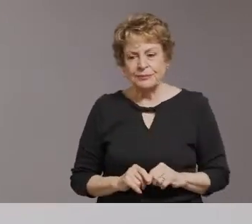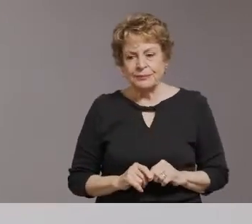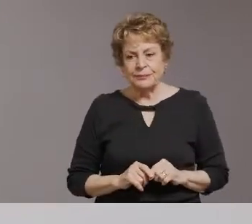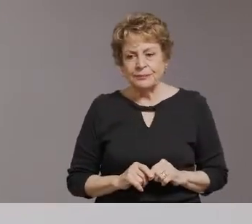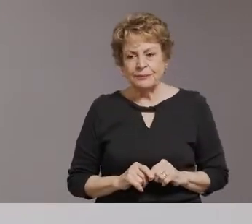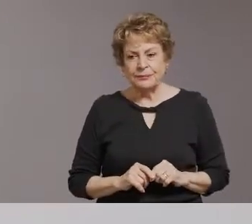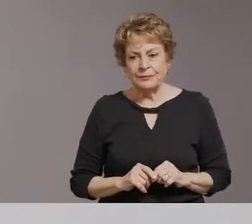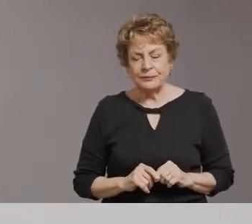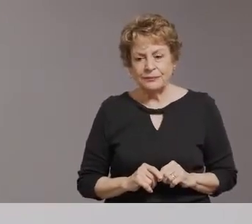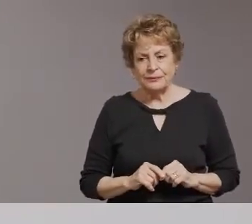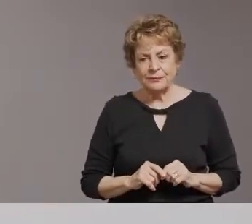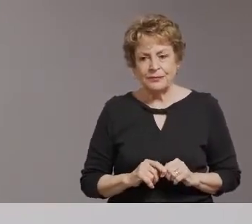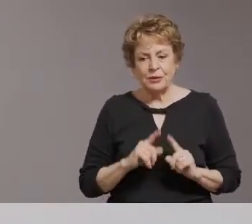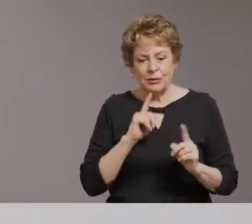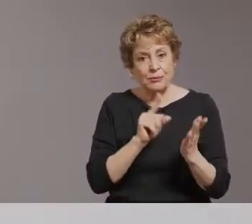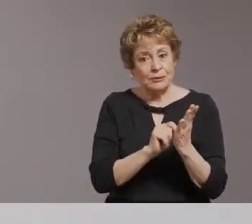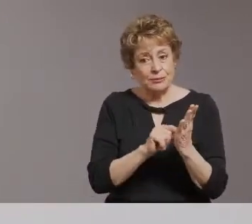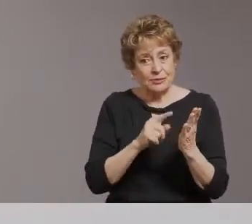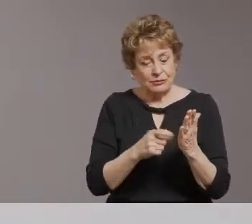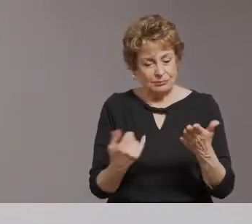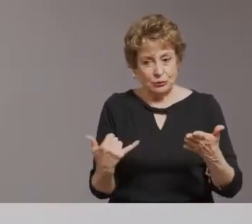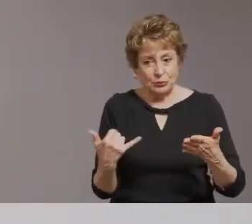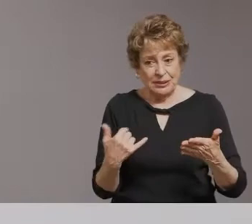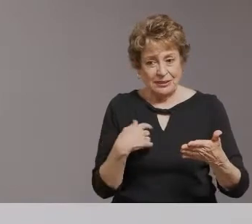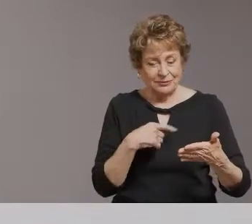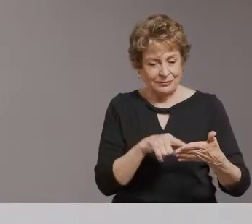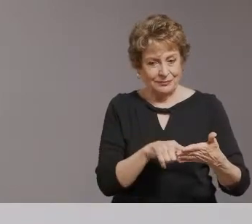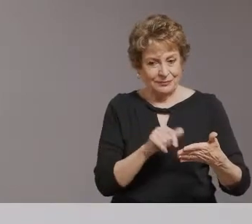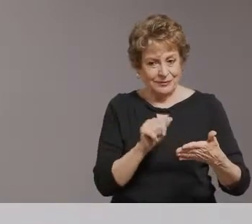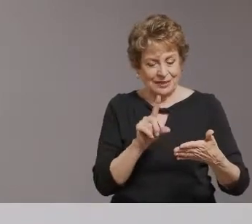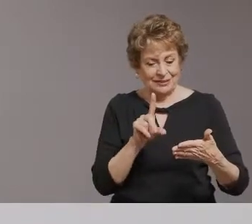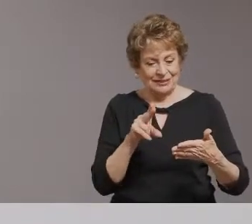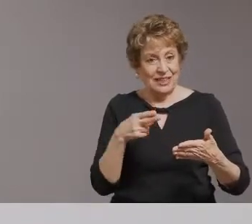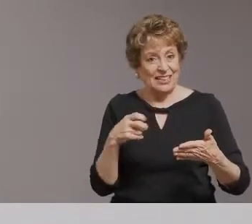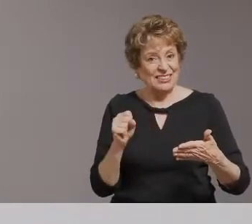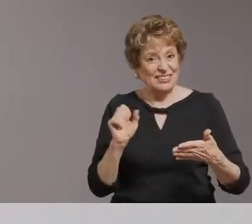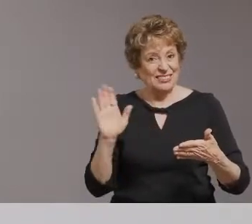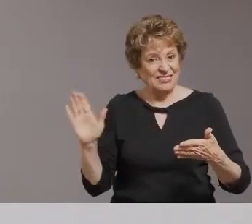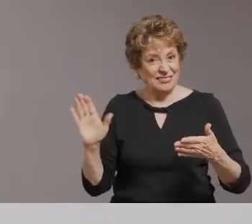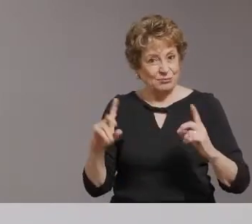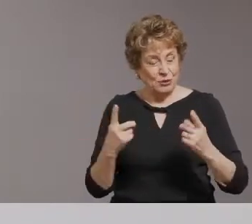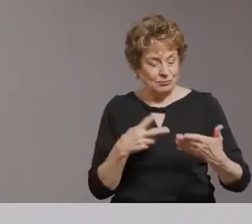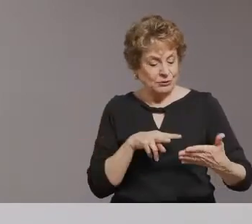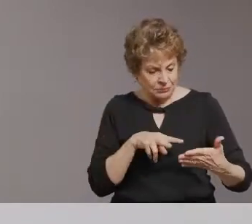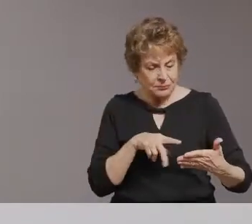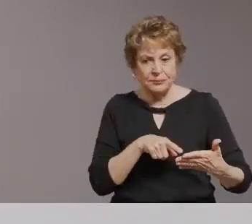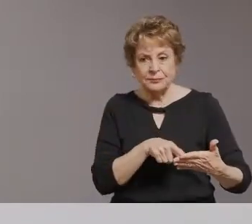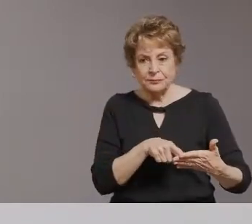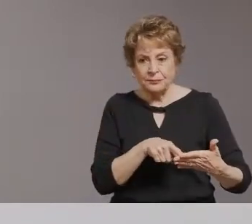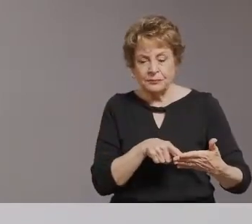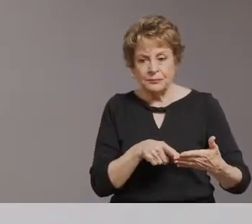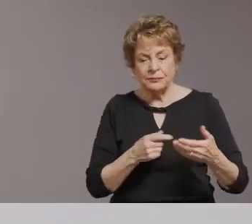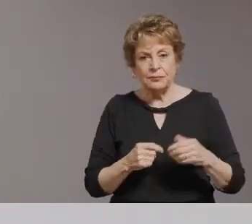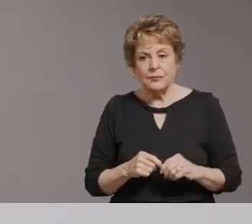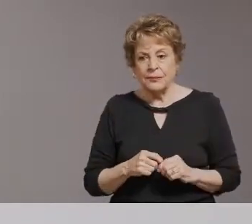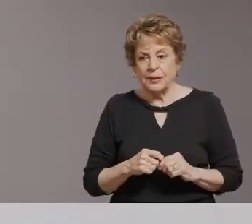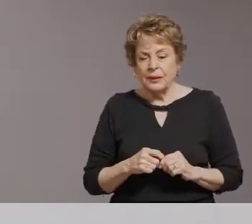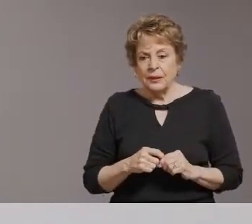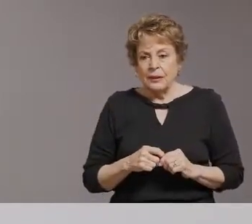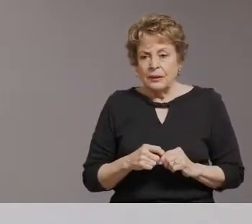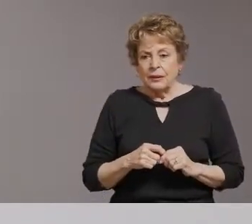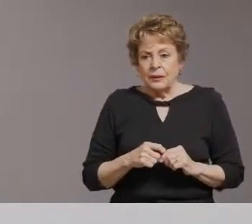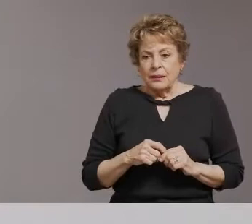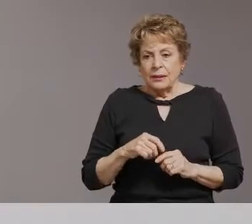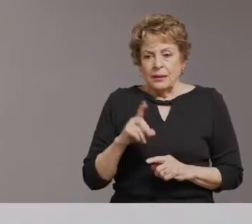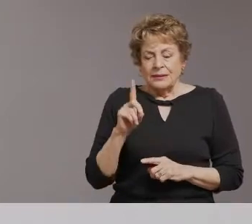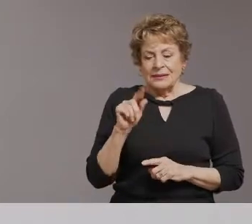released today from the Arizona Department of Health Services talked about the potentially artificially inflated dashboard numbers for the COVID case